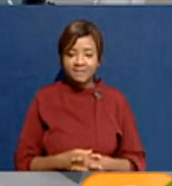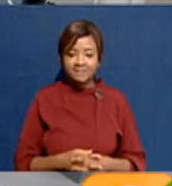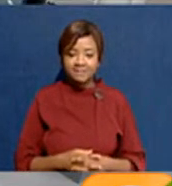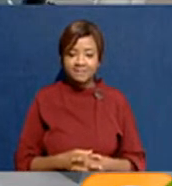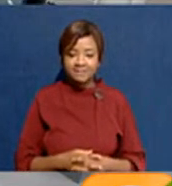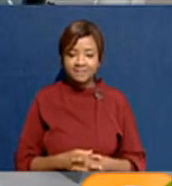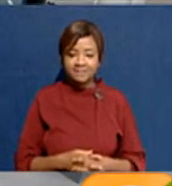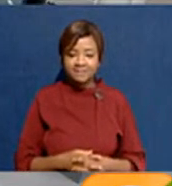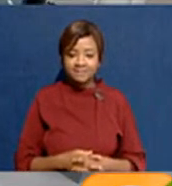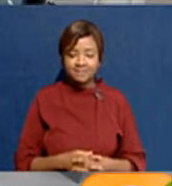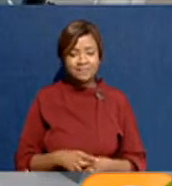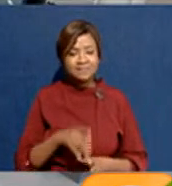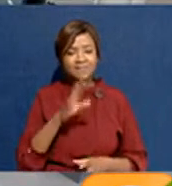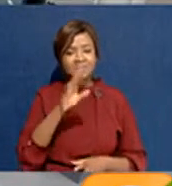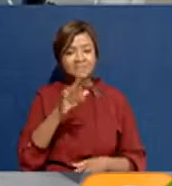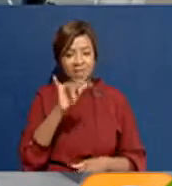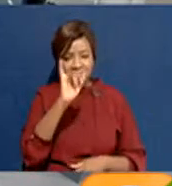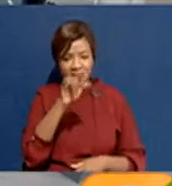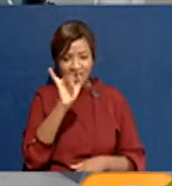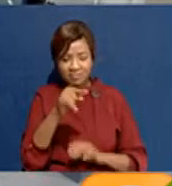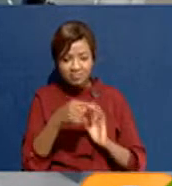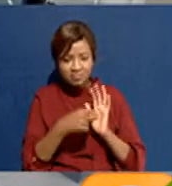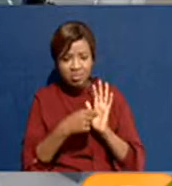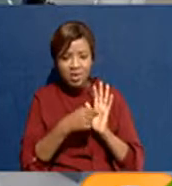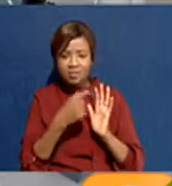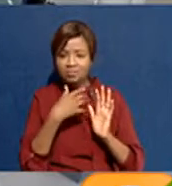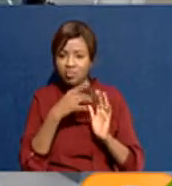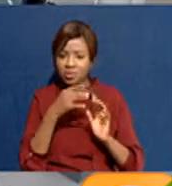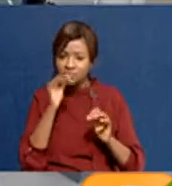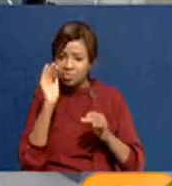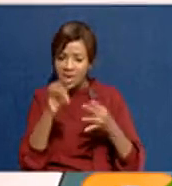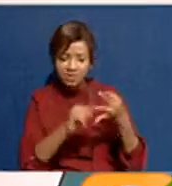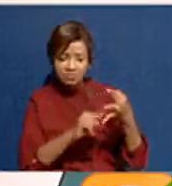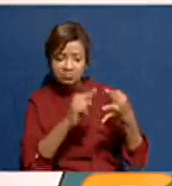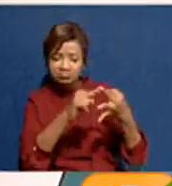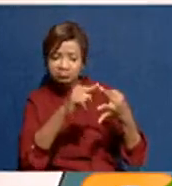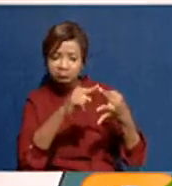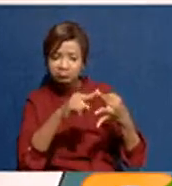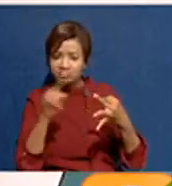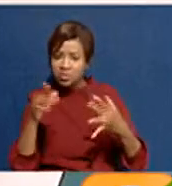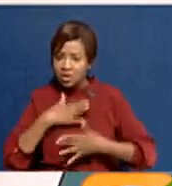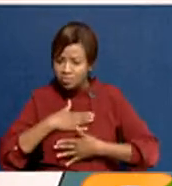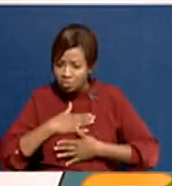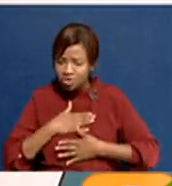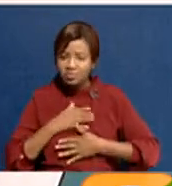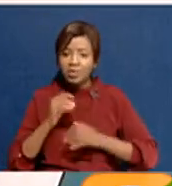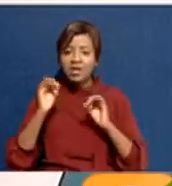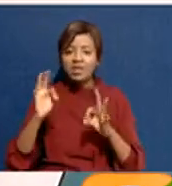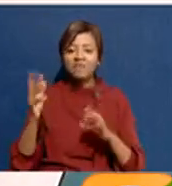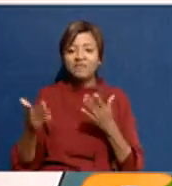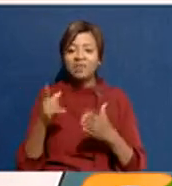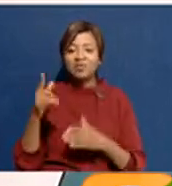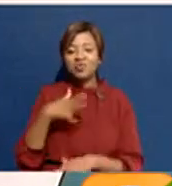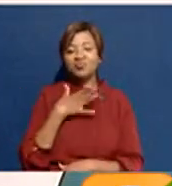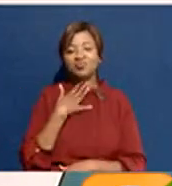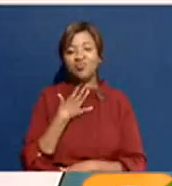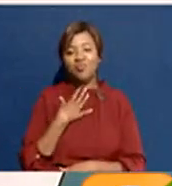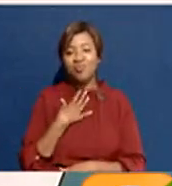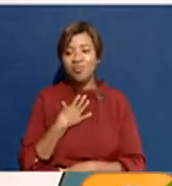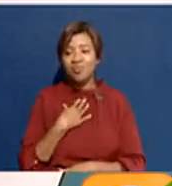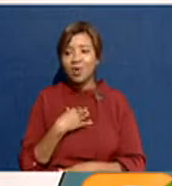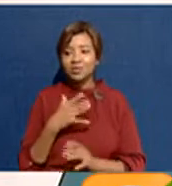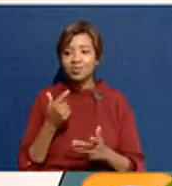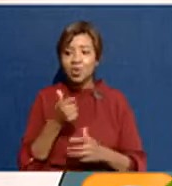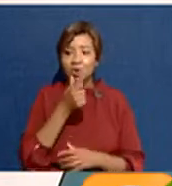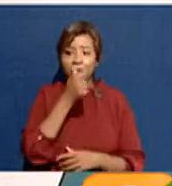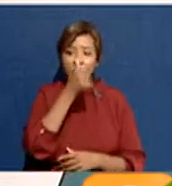know, that manpower on the ground is critical. If you were to give a wish list, if you will, to the national